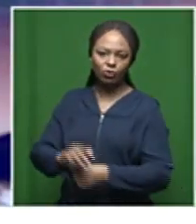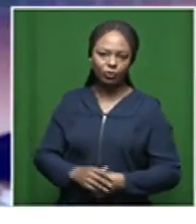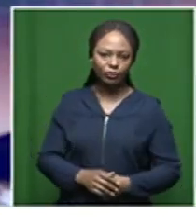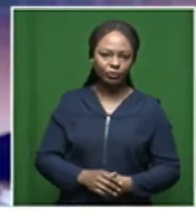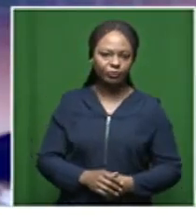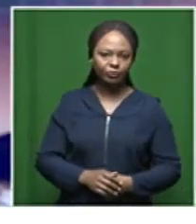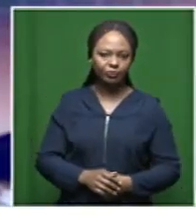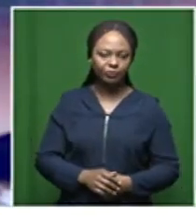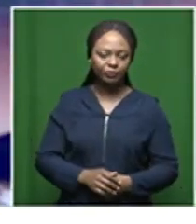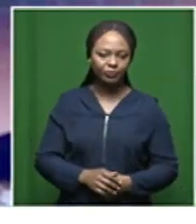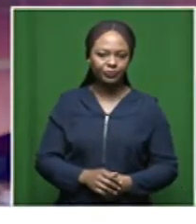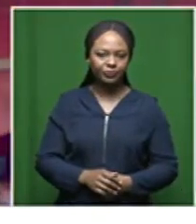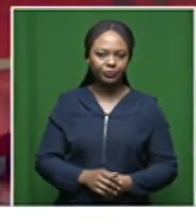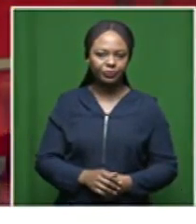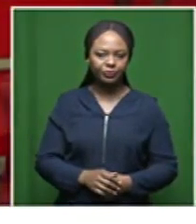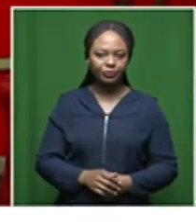story.